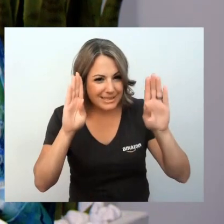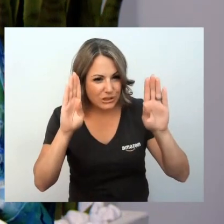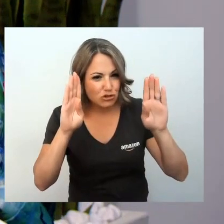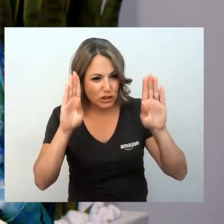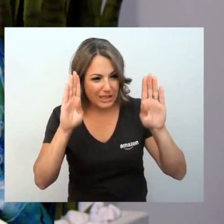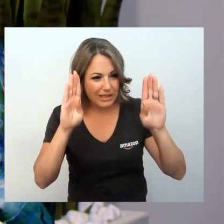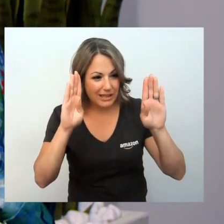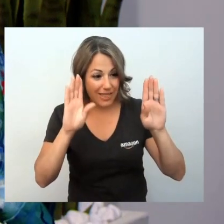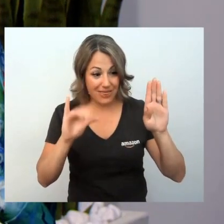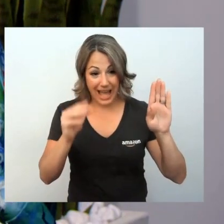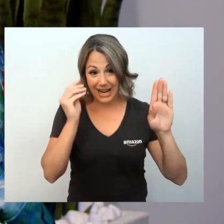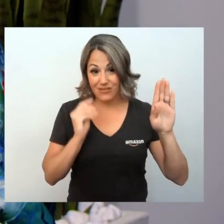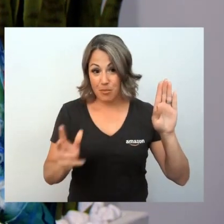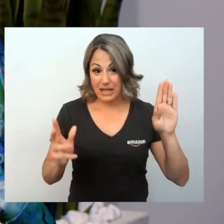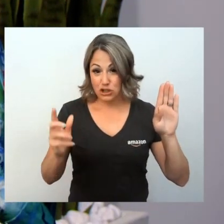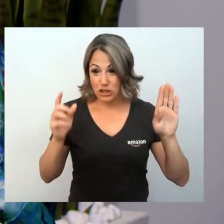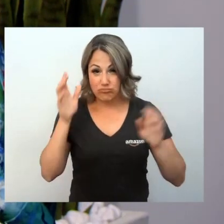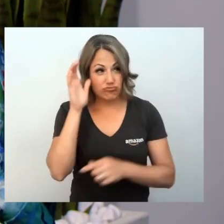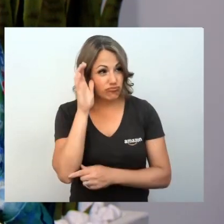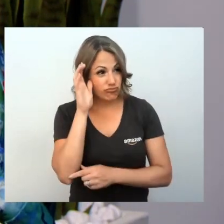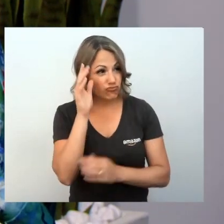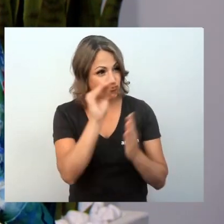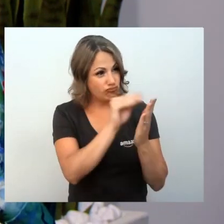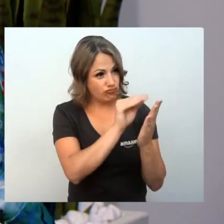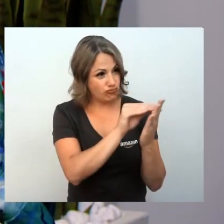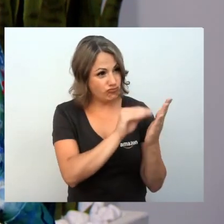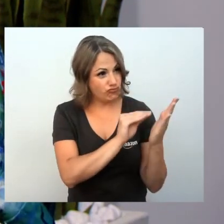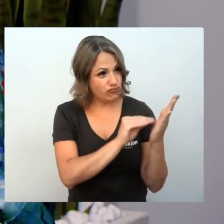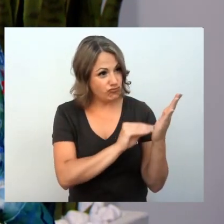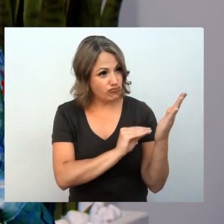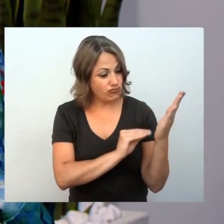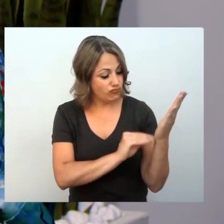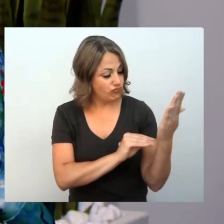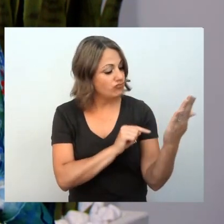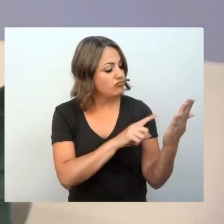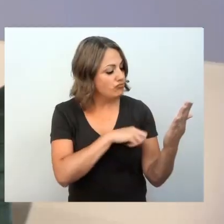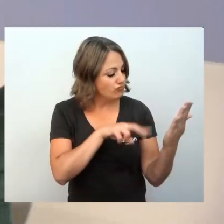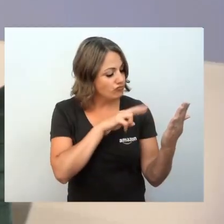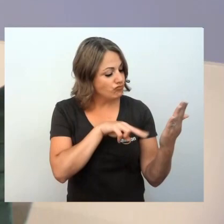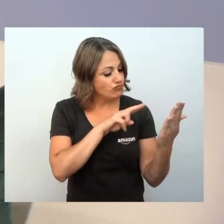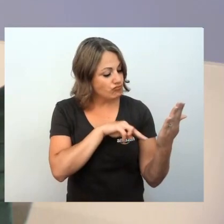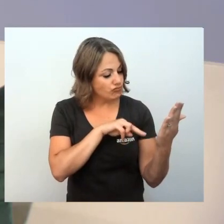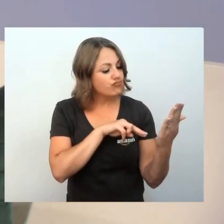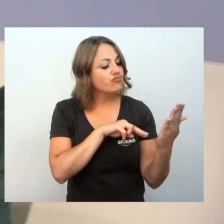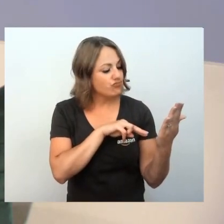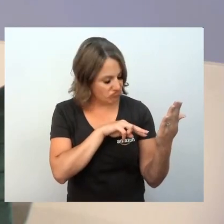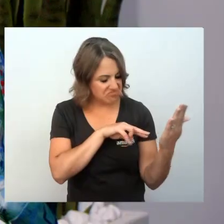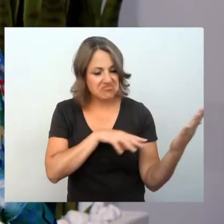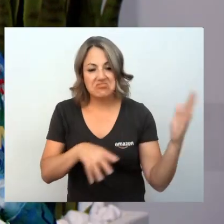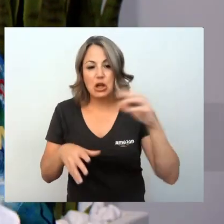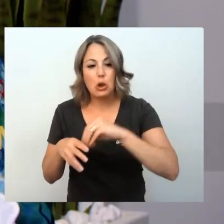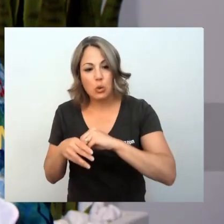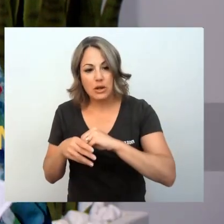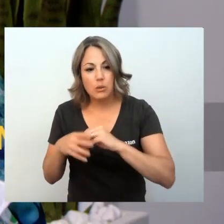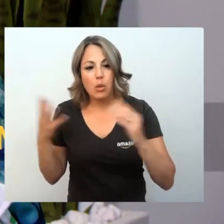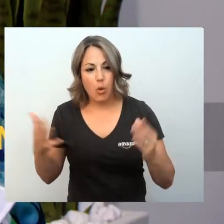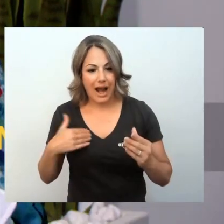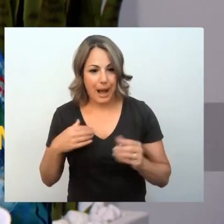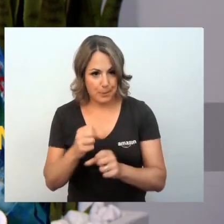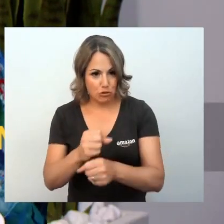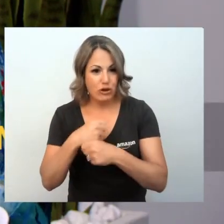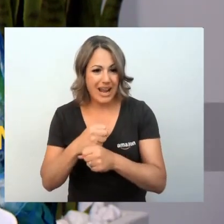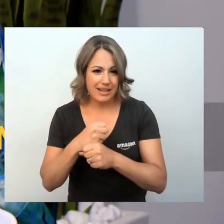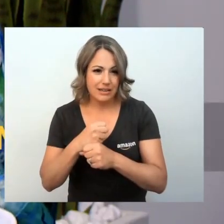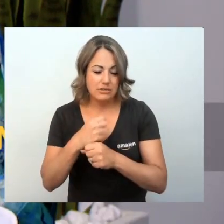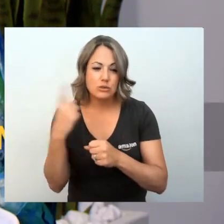take all of the information that I gather from my clients and I make sure that it's included with what I'm creating. So it's always